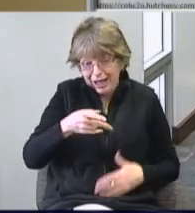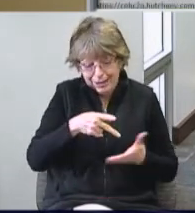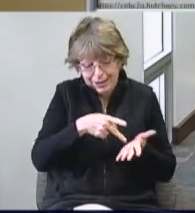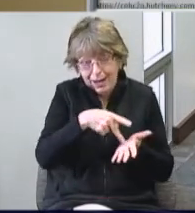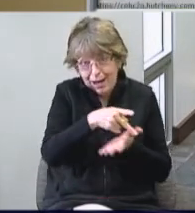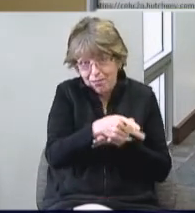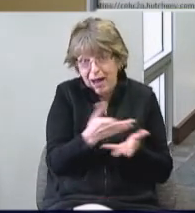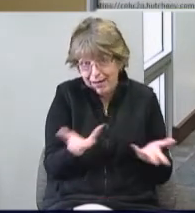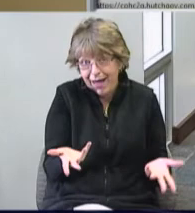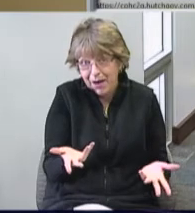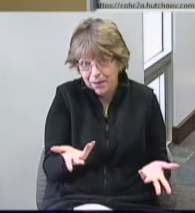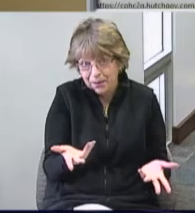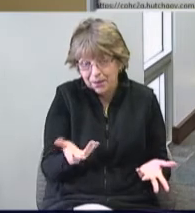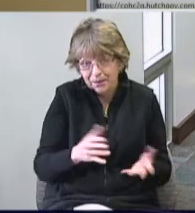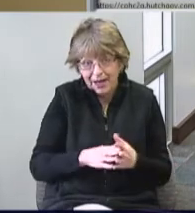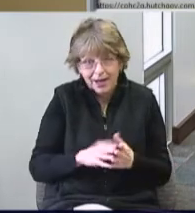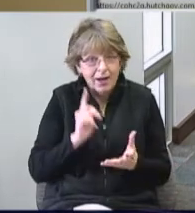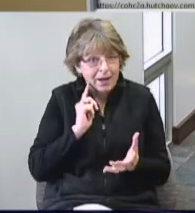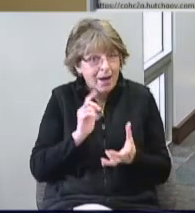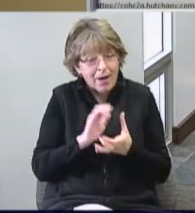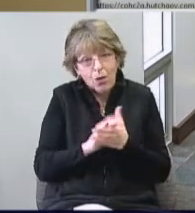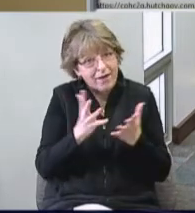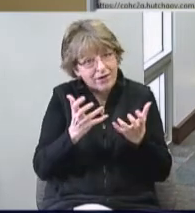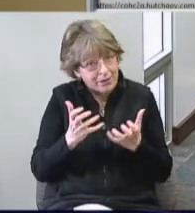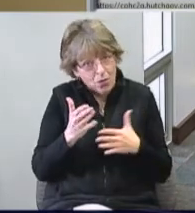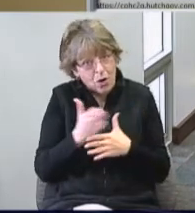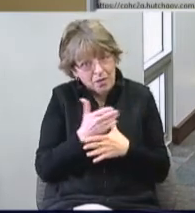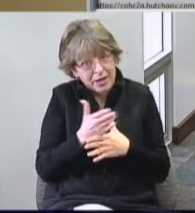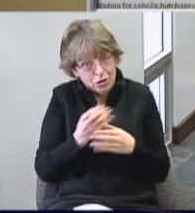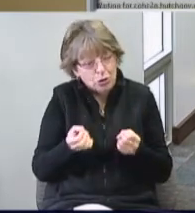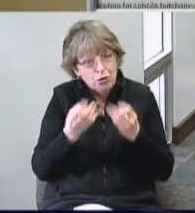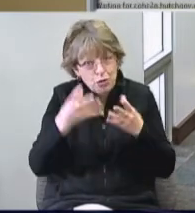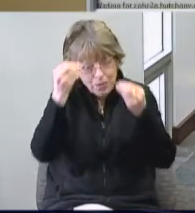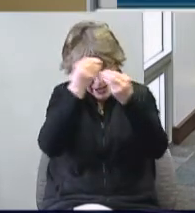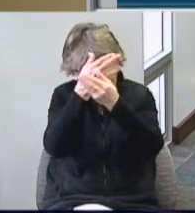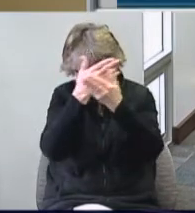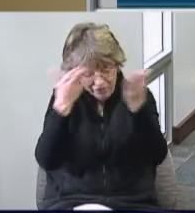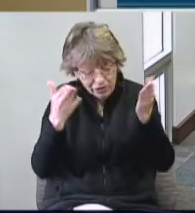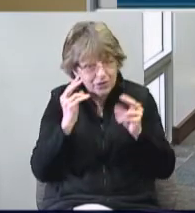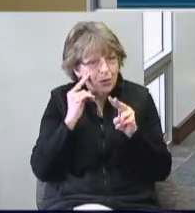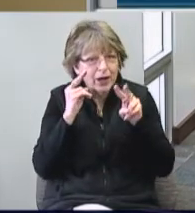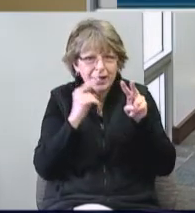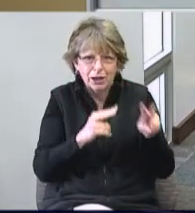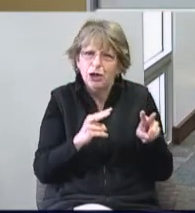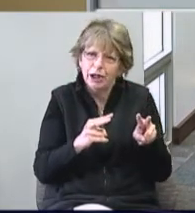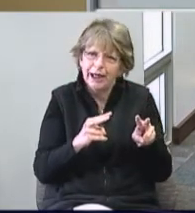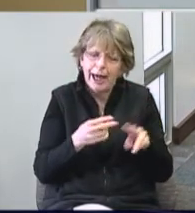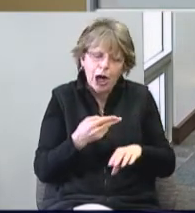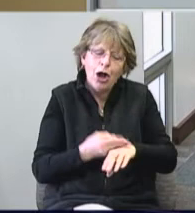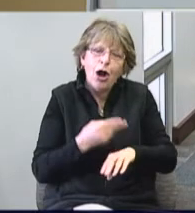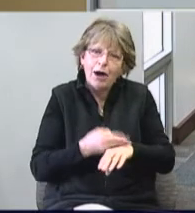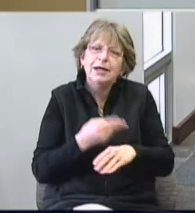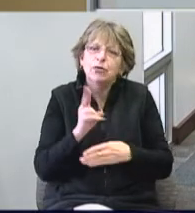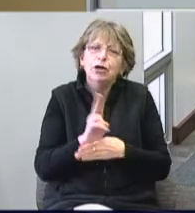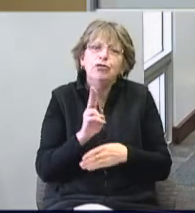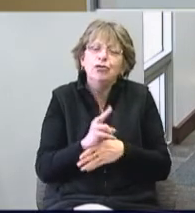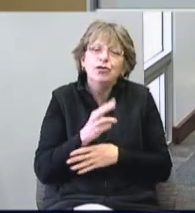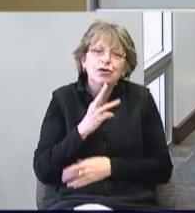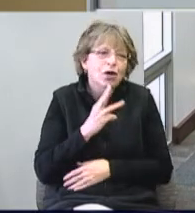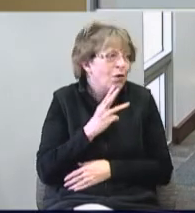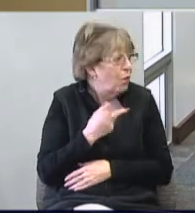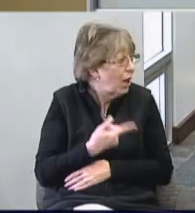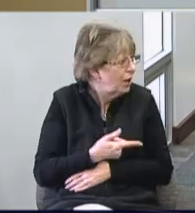don't want to, my wife really doesn't want me to share that. So let's go look at consumption history real quick.